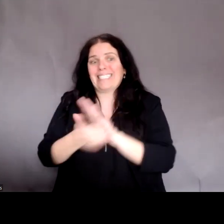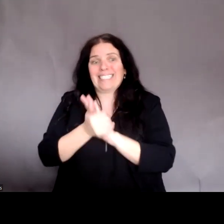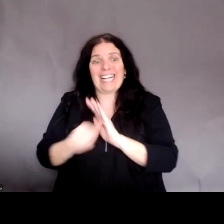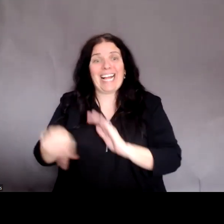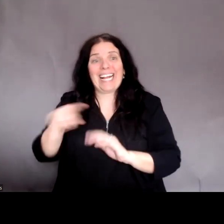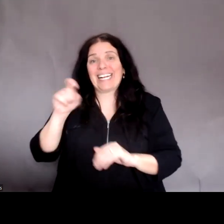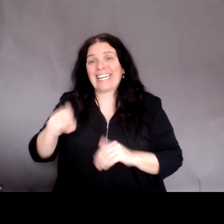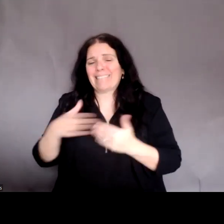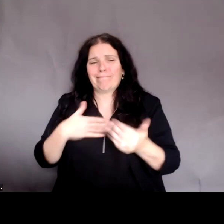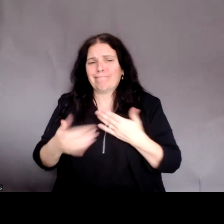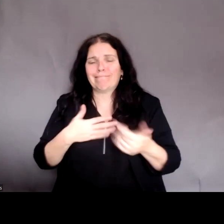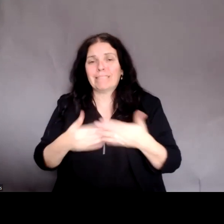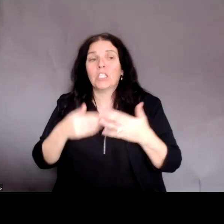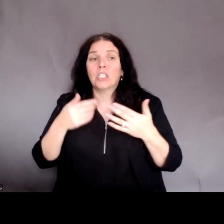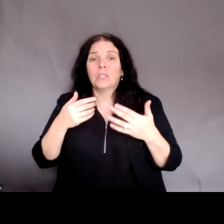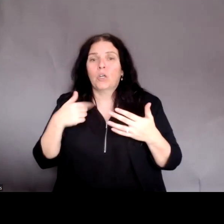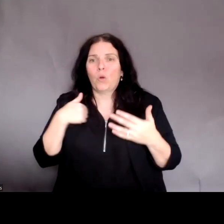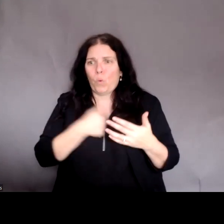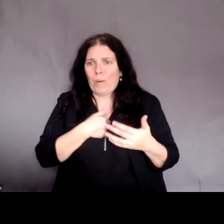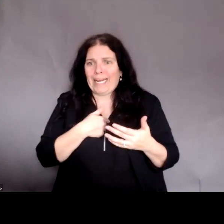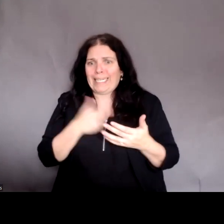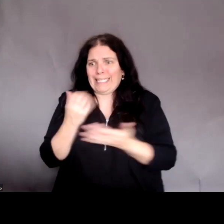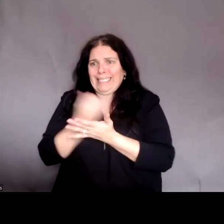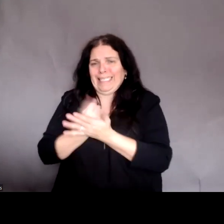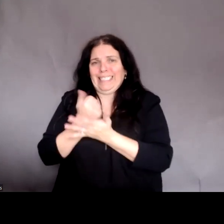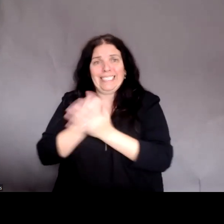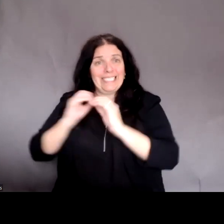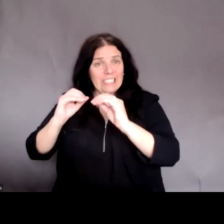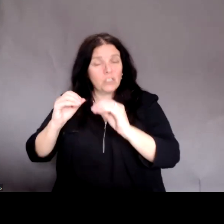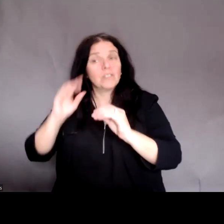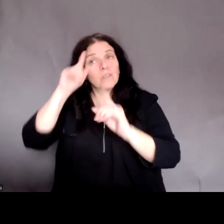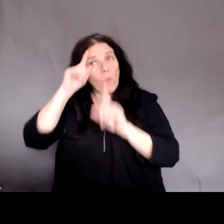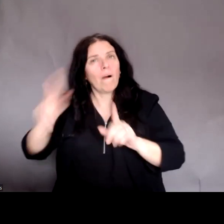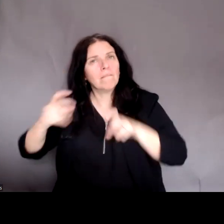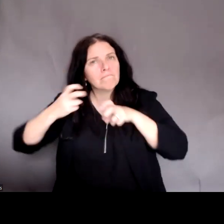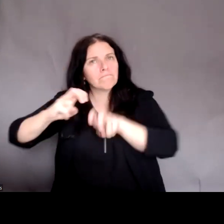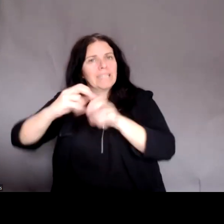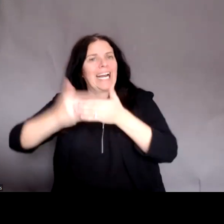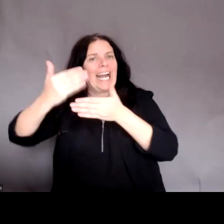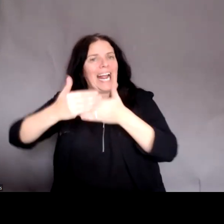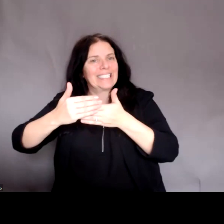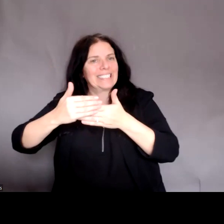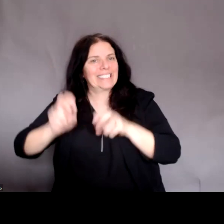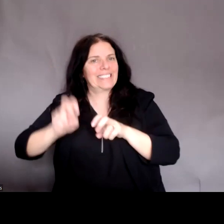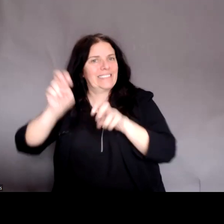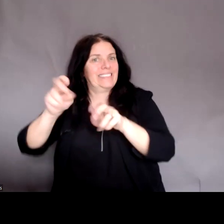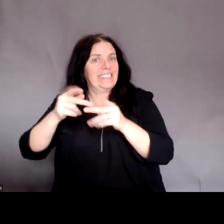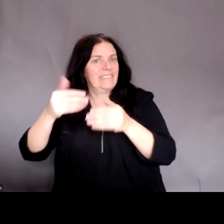in the time that we can get it to them so that they could transfer into the next step that they need it, why are